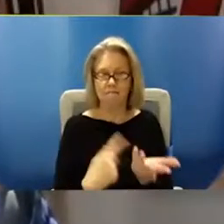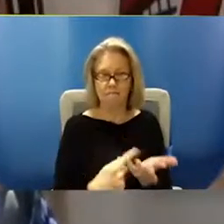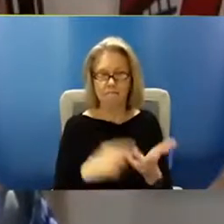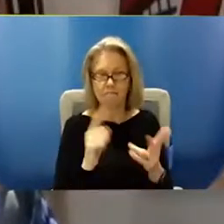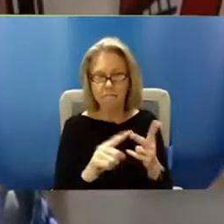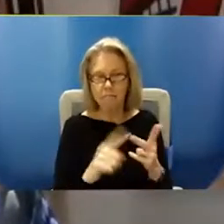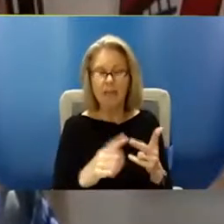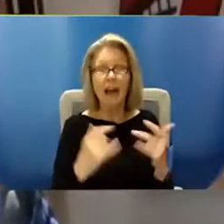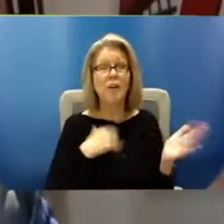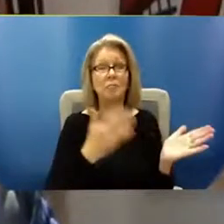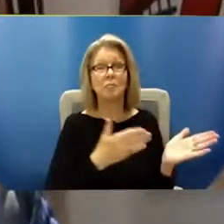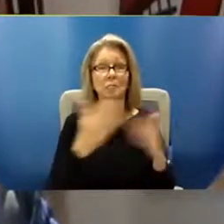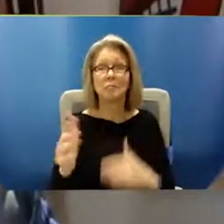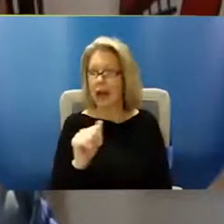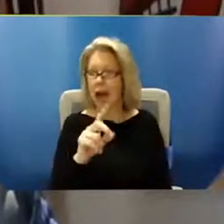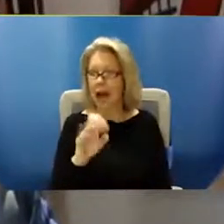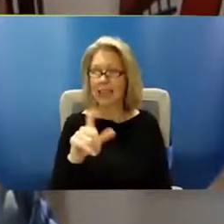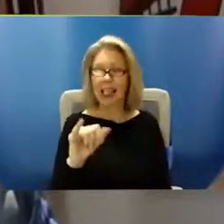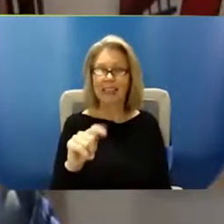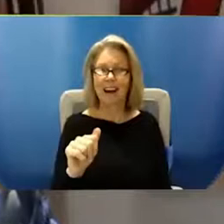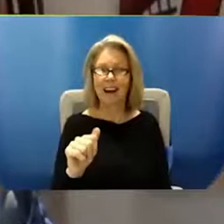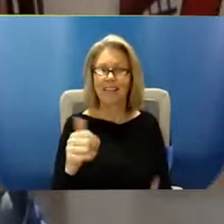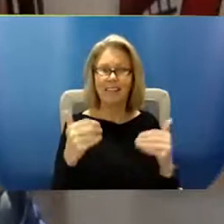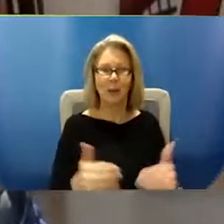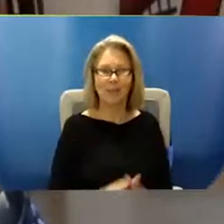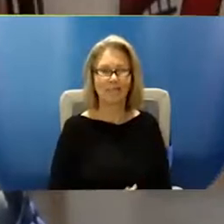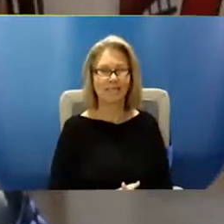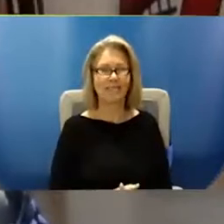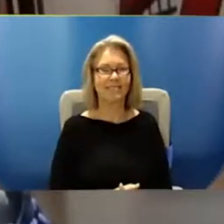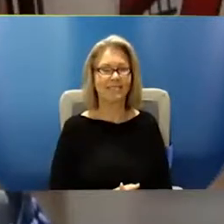And with that, Adelita, please go ahead.